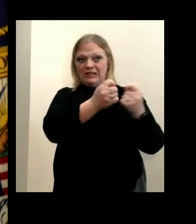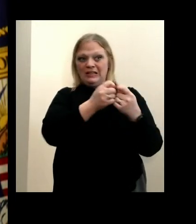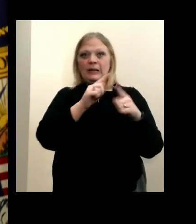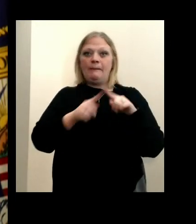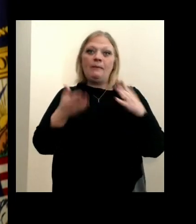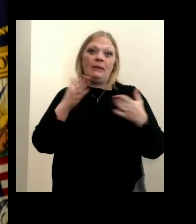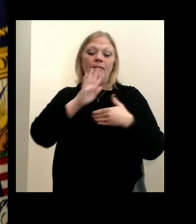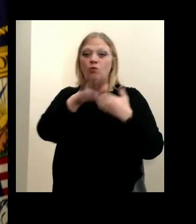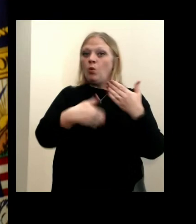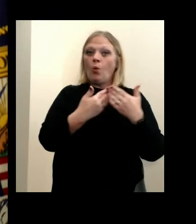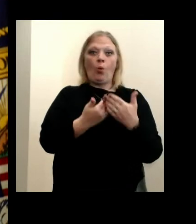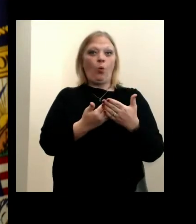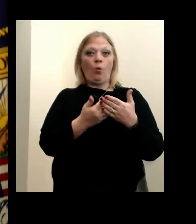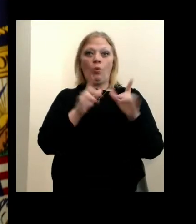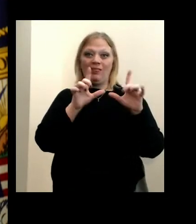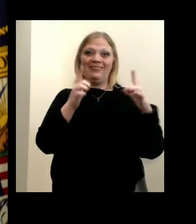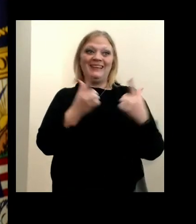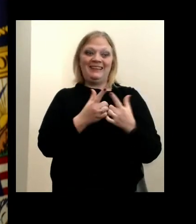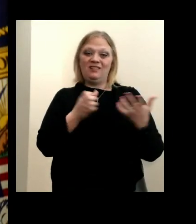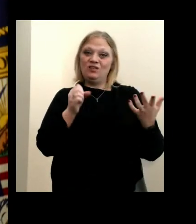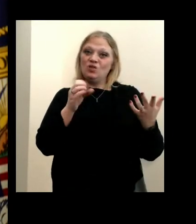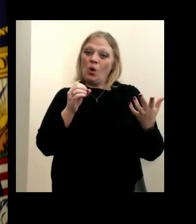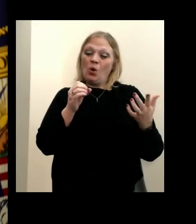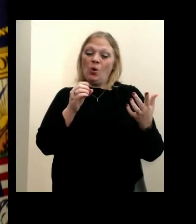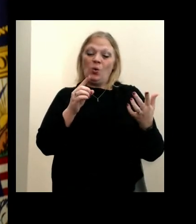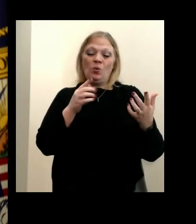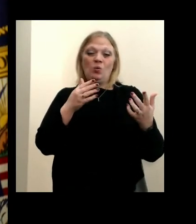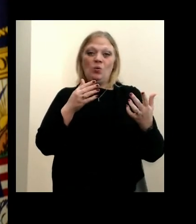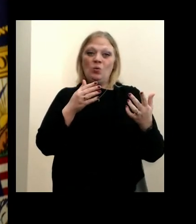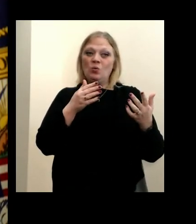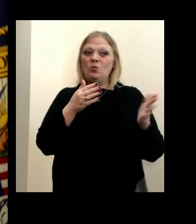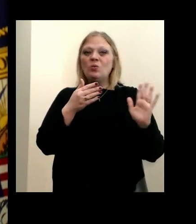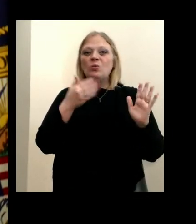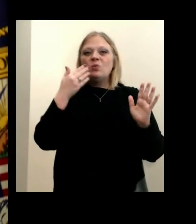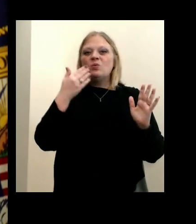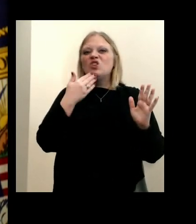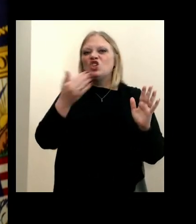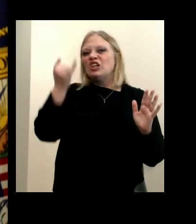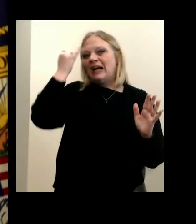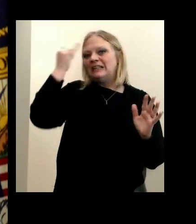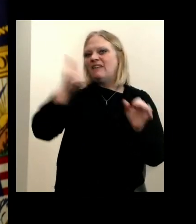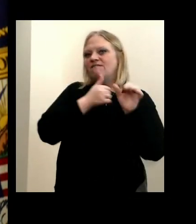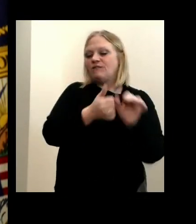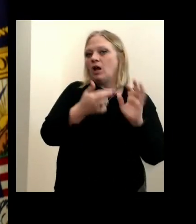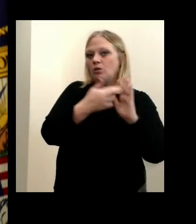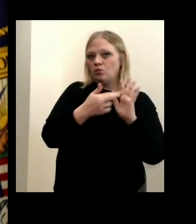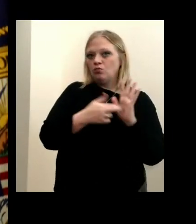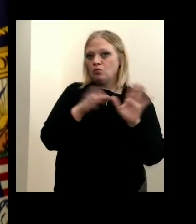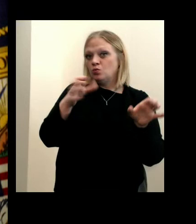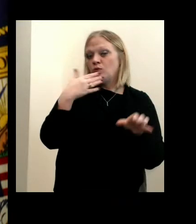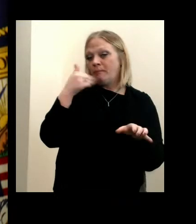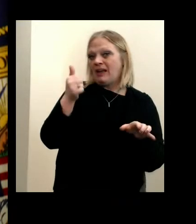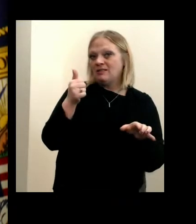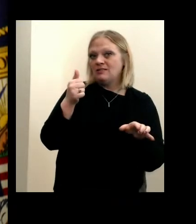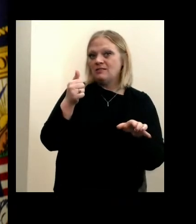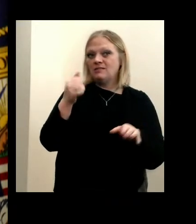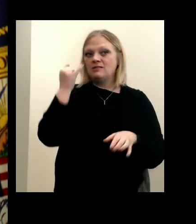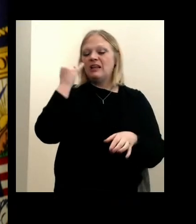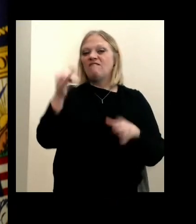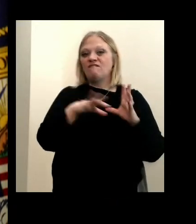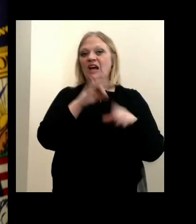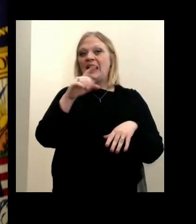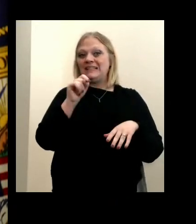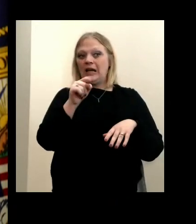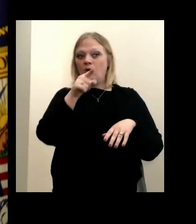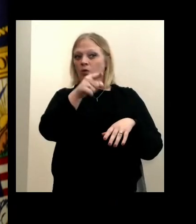league. So it's in everyone's best interest to follow the rules, to do their best, because if we find out that there are those that are